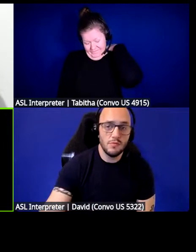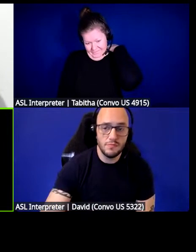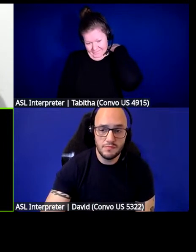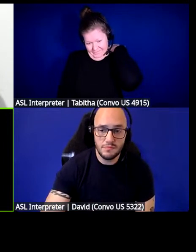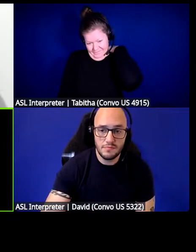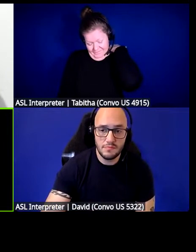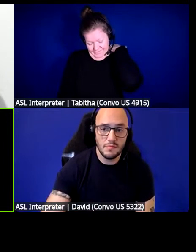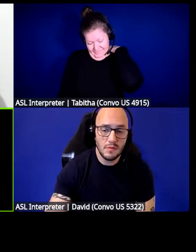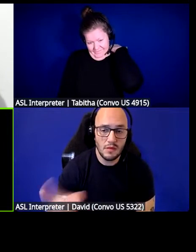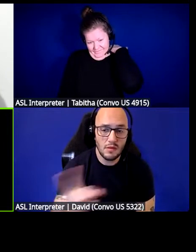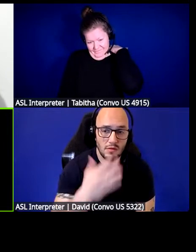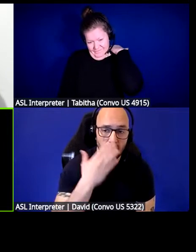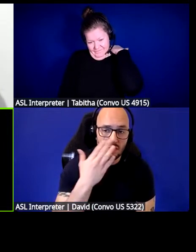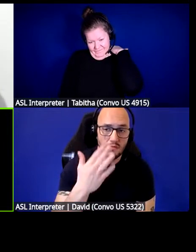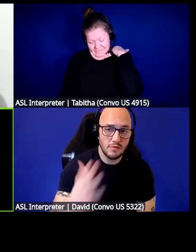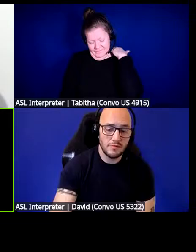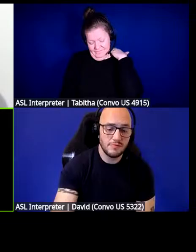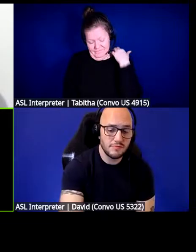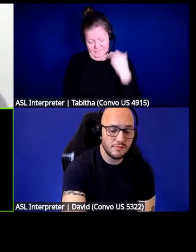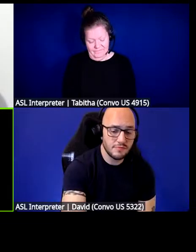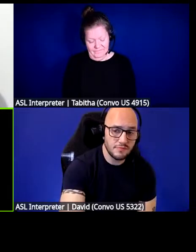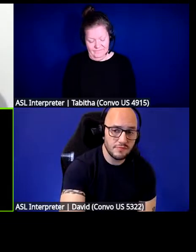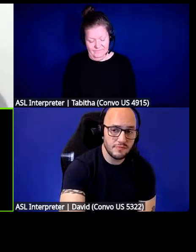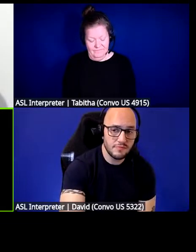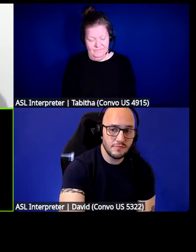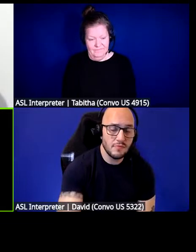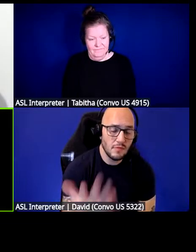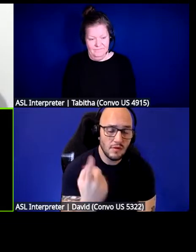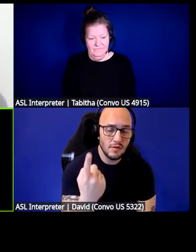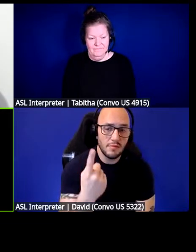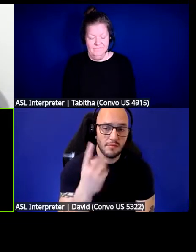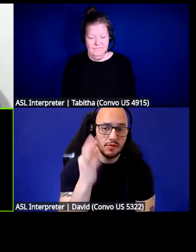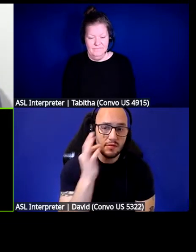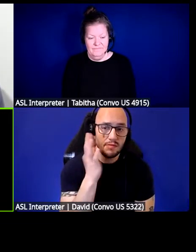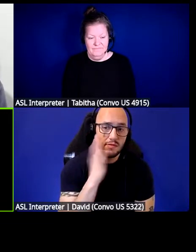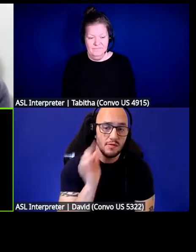horrific smell. So maybe it's just something the mosquitoes can smell that we can't.